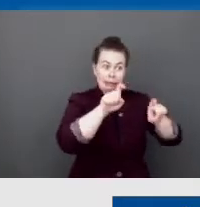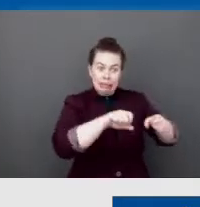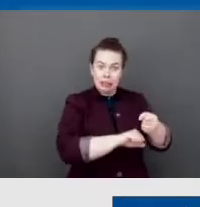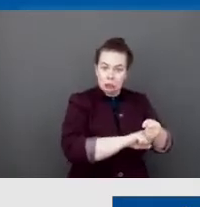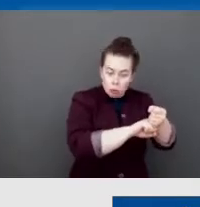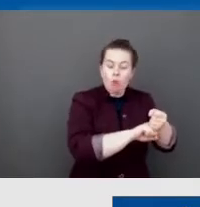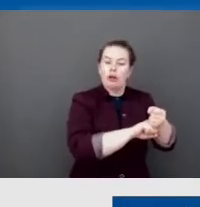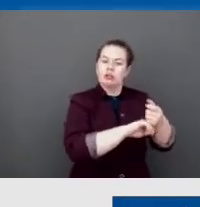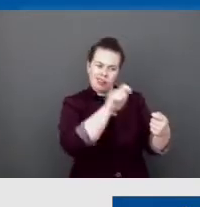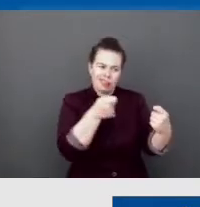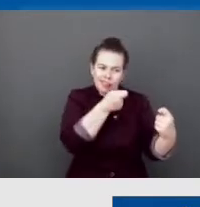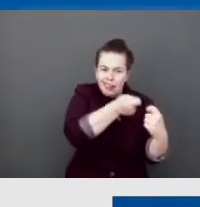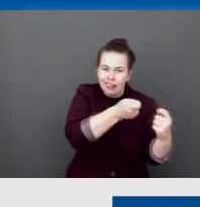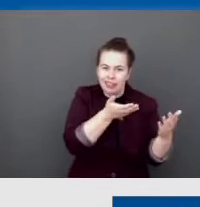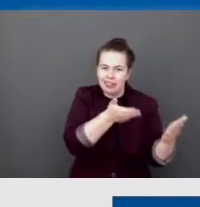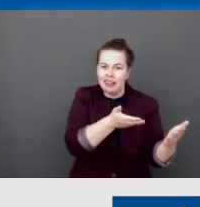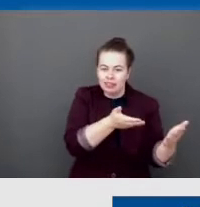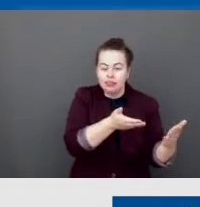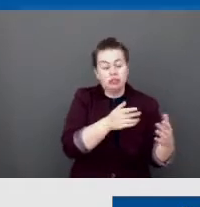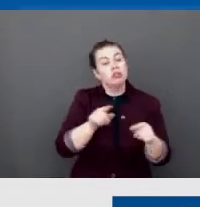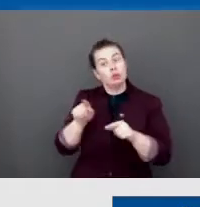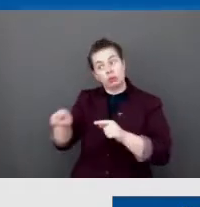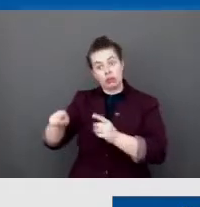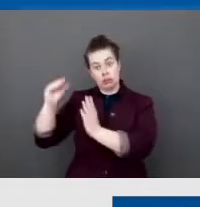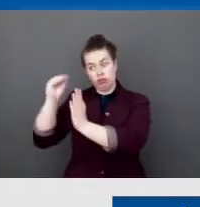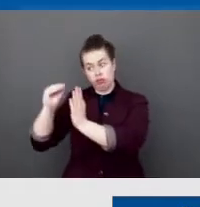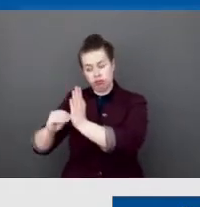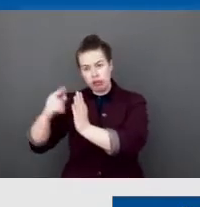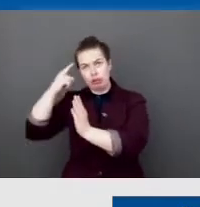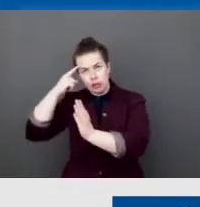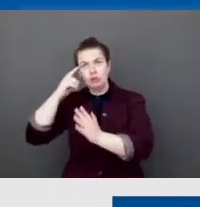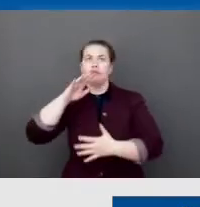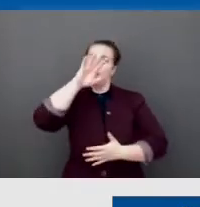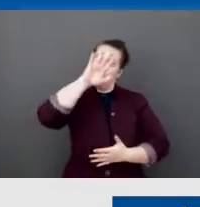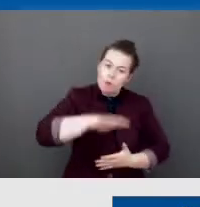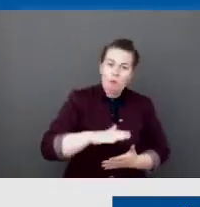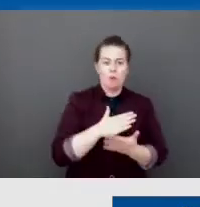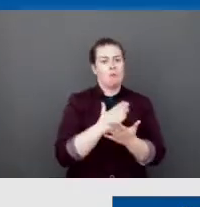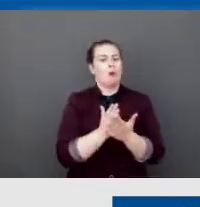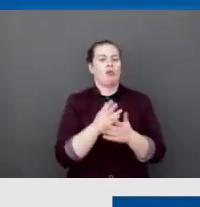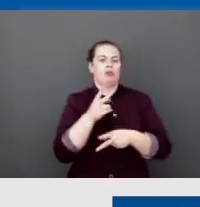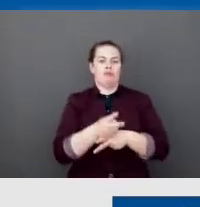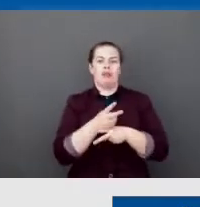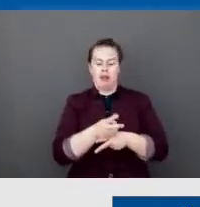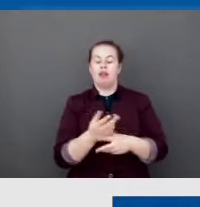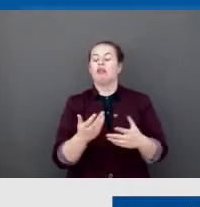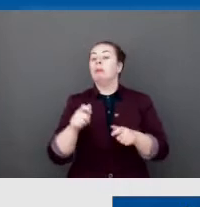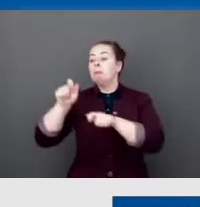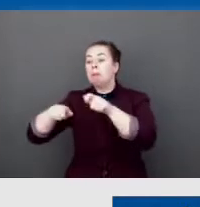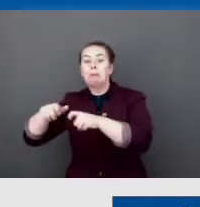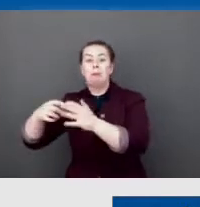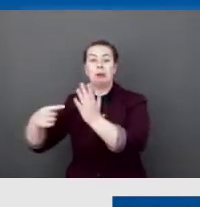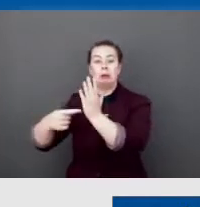being effective. So it actually achieves a triple aim by integrating all aspects of care, from independent contractors